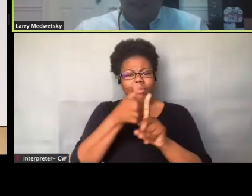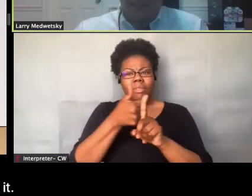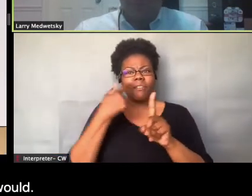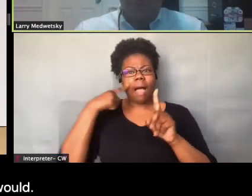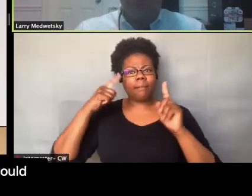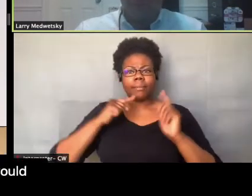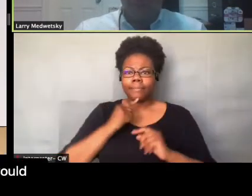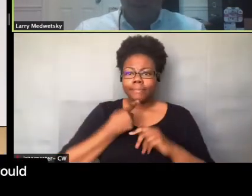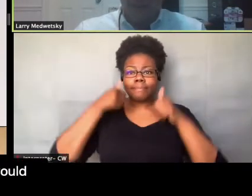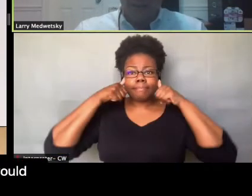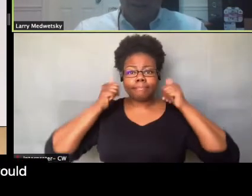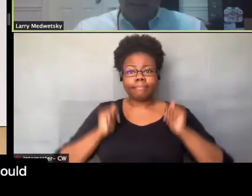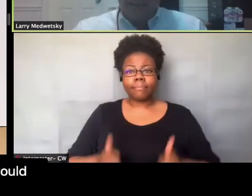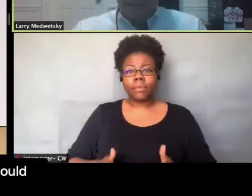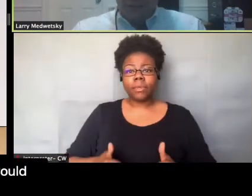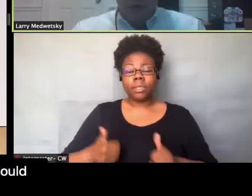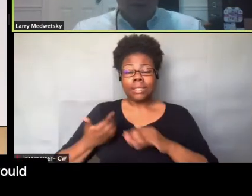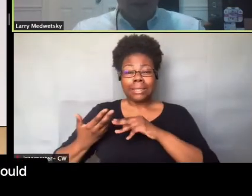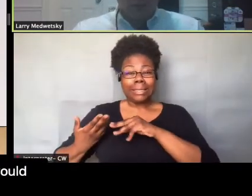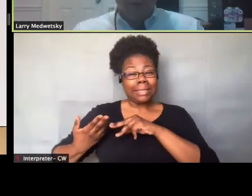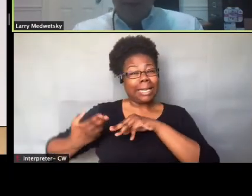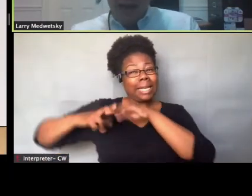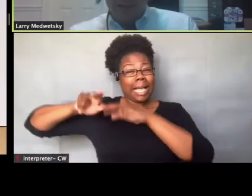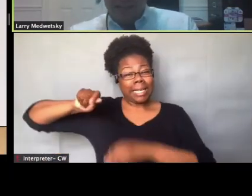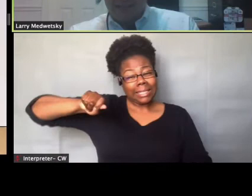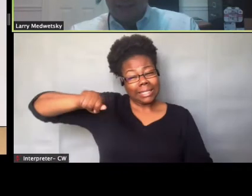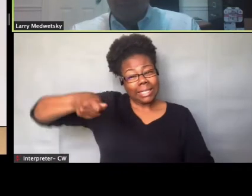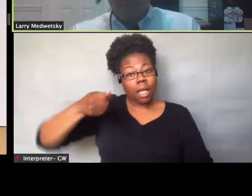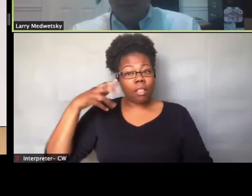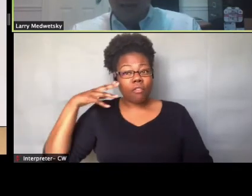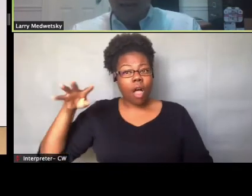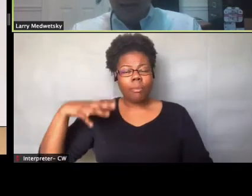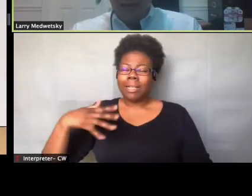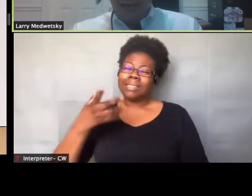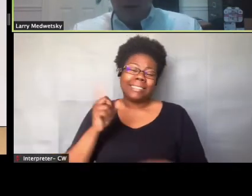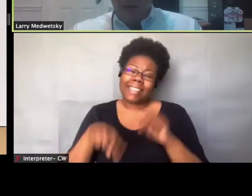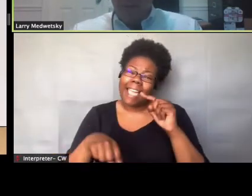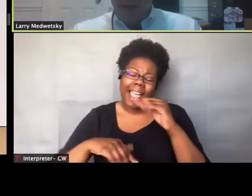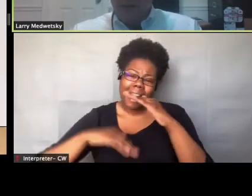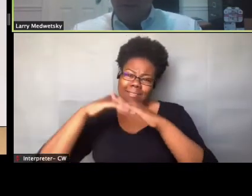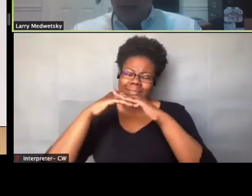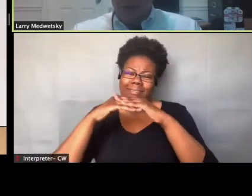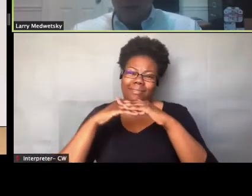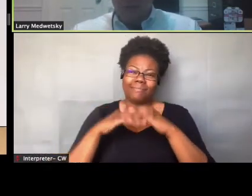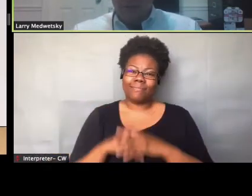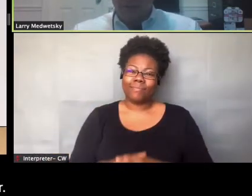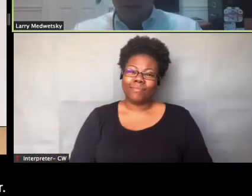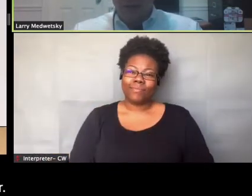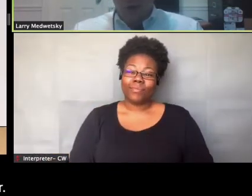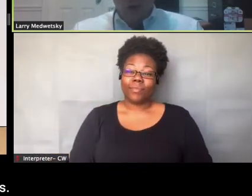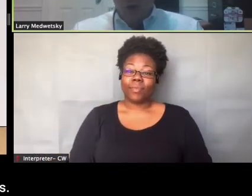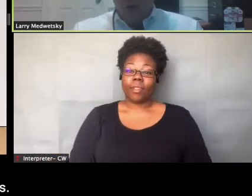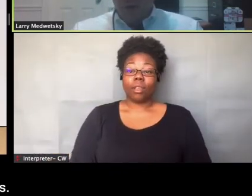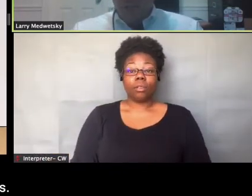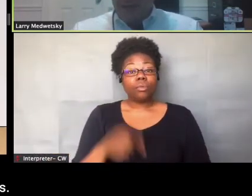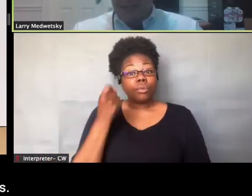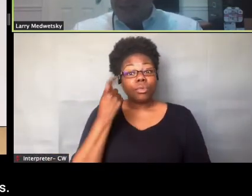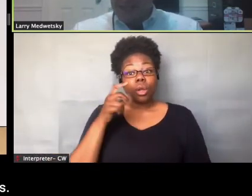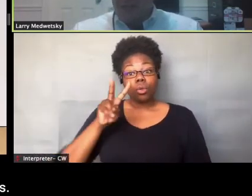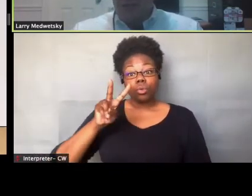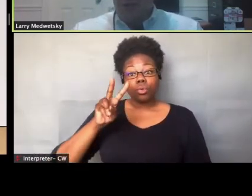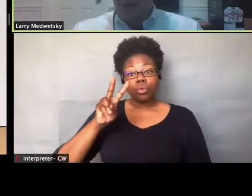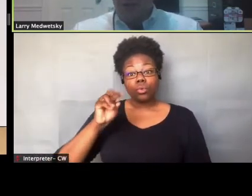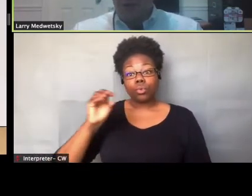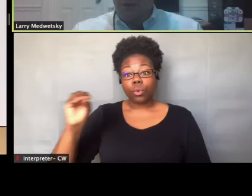it would whistle. So in the 2000s, hearing aid manufacturers,